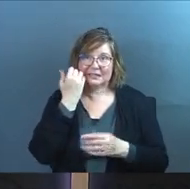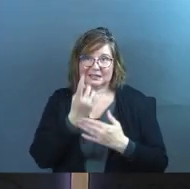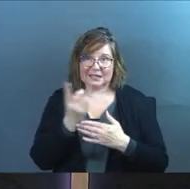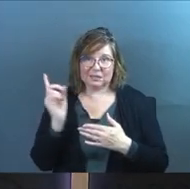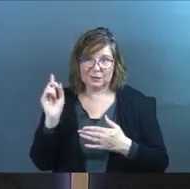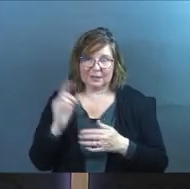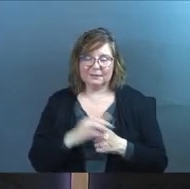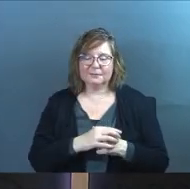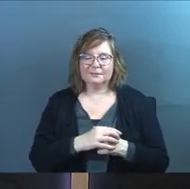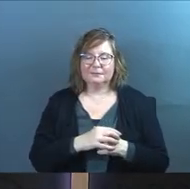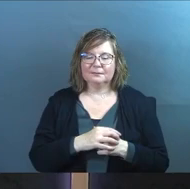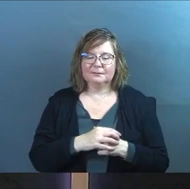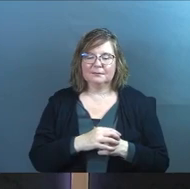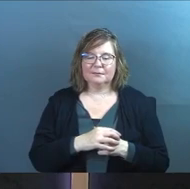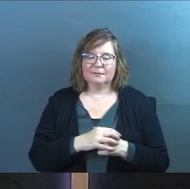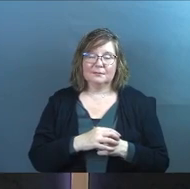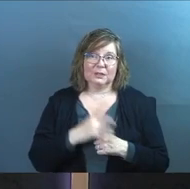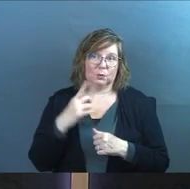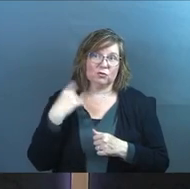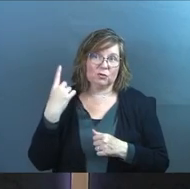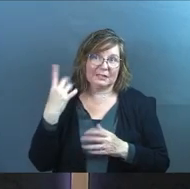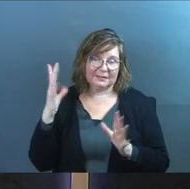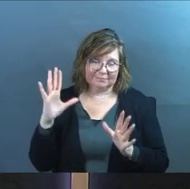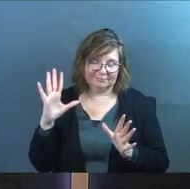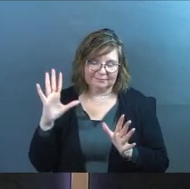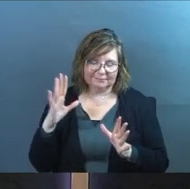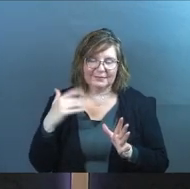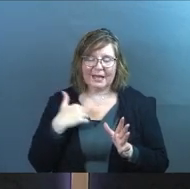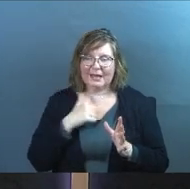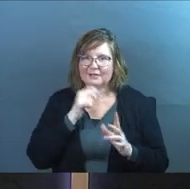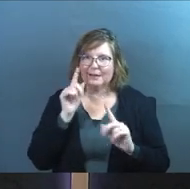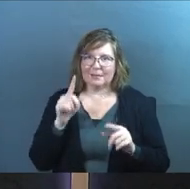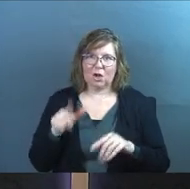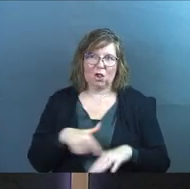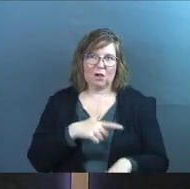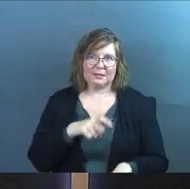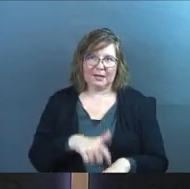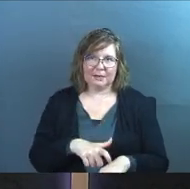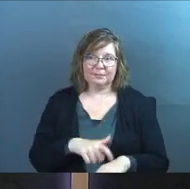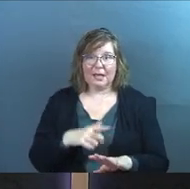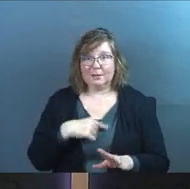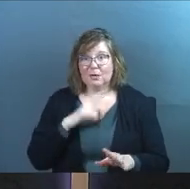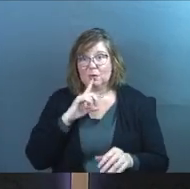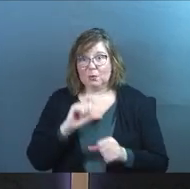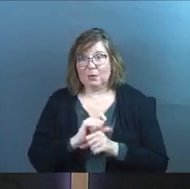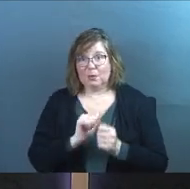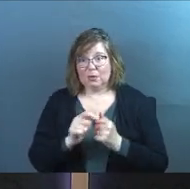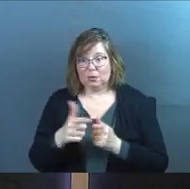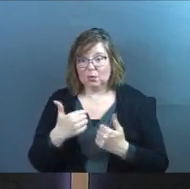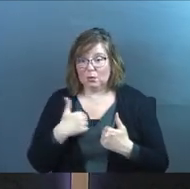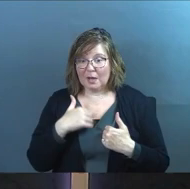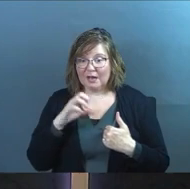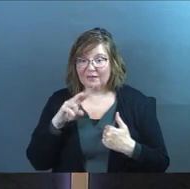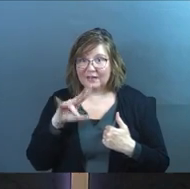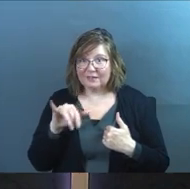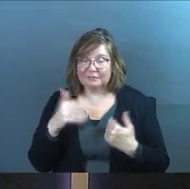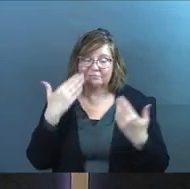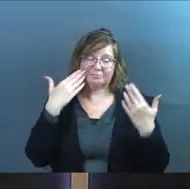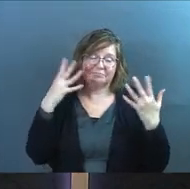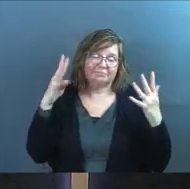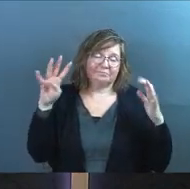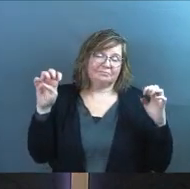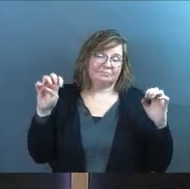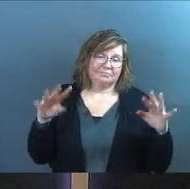week. It was crazy. I haven't been to the dentist in a long time, okay? I'll just be real with you. Do I have cavities? Who